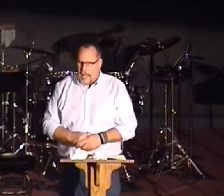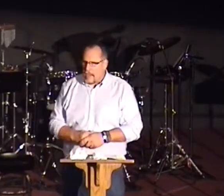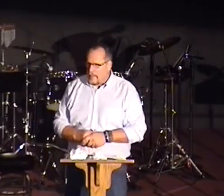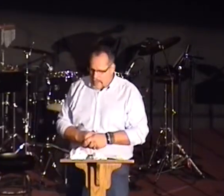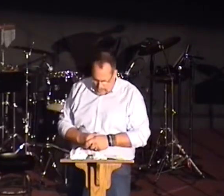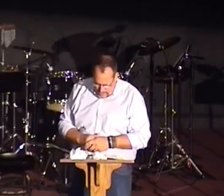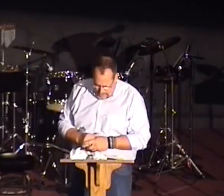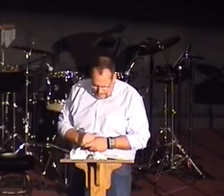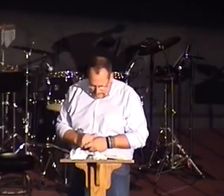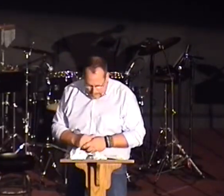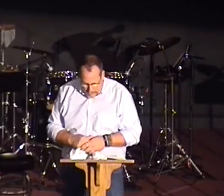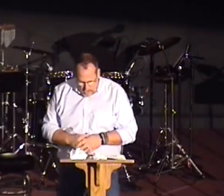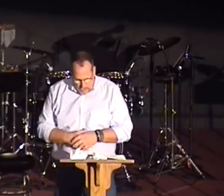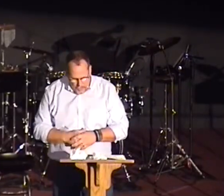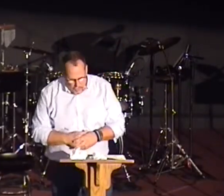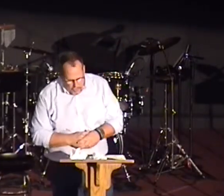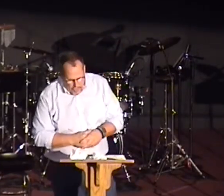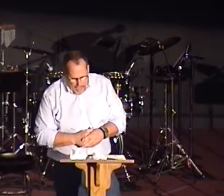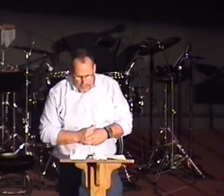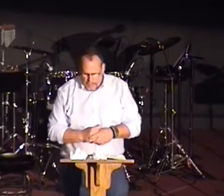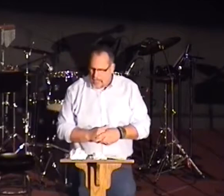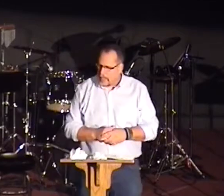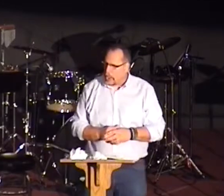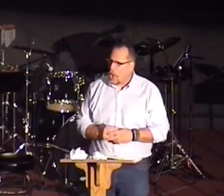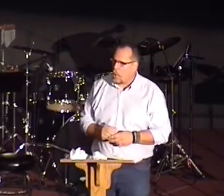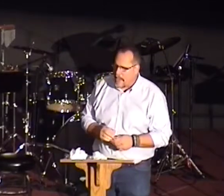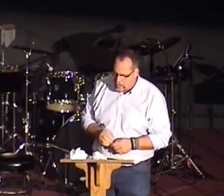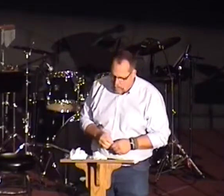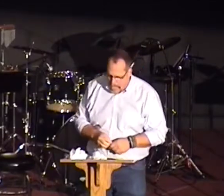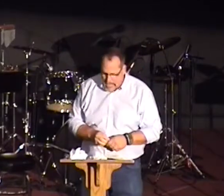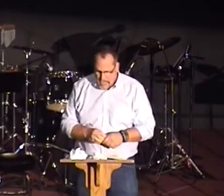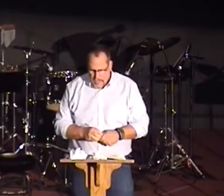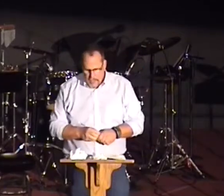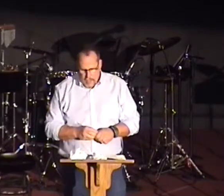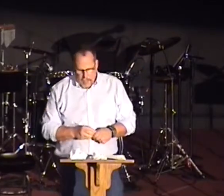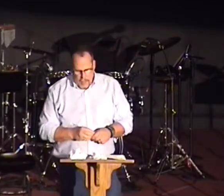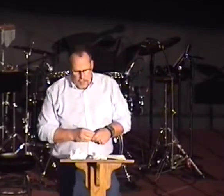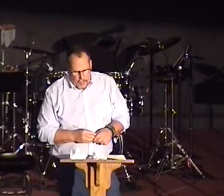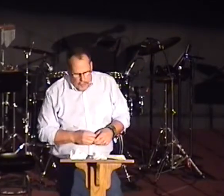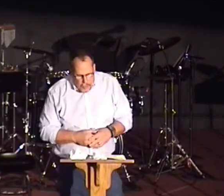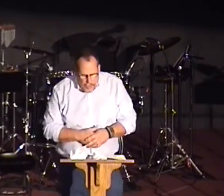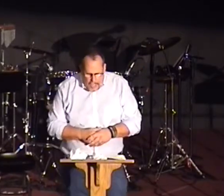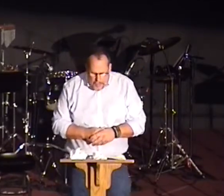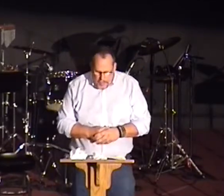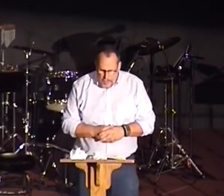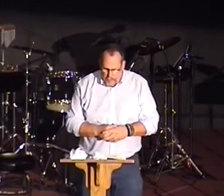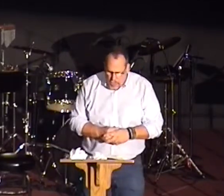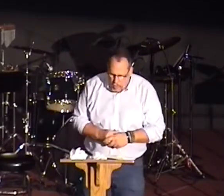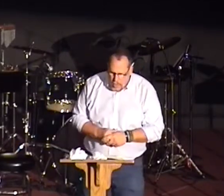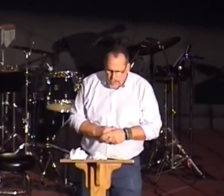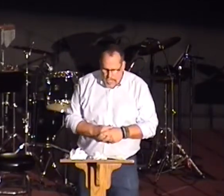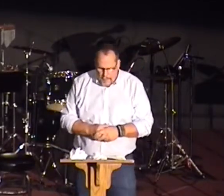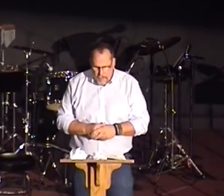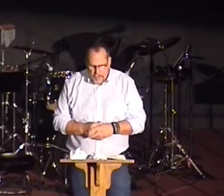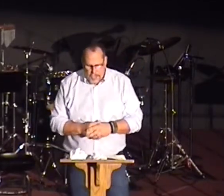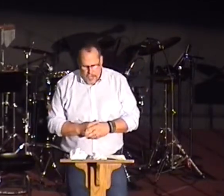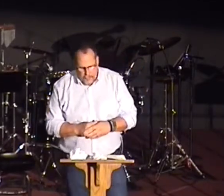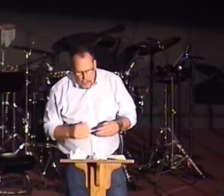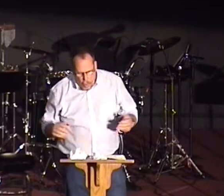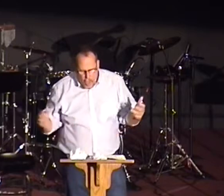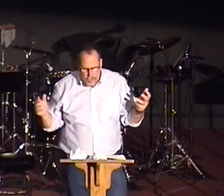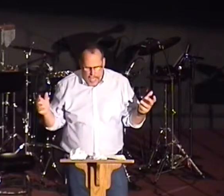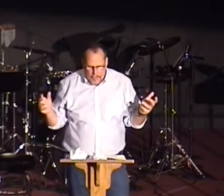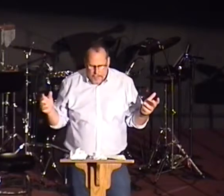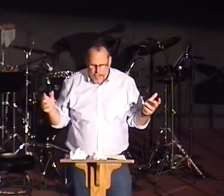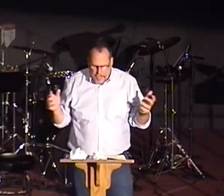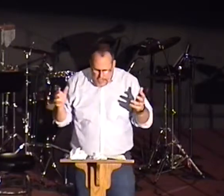Noah planted a vineyard, took a few of the grapes, made a little homemade wine, took a few sips, then a few more sips, then a few